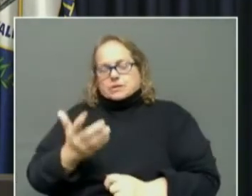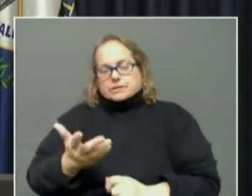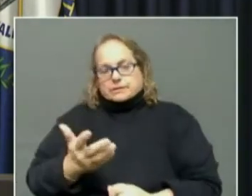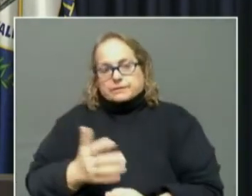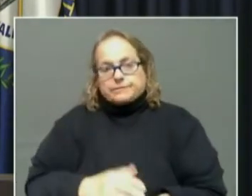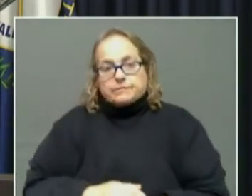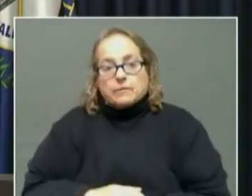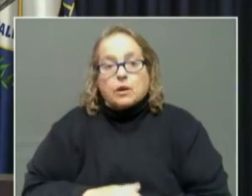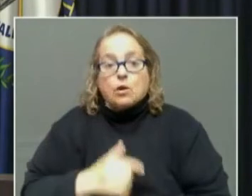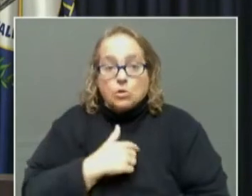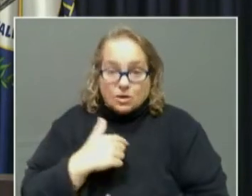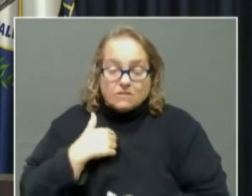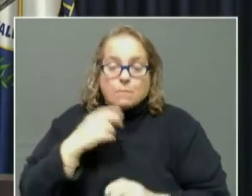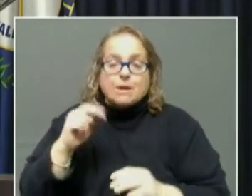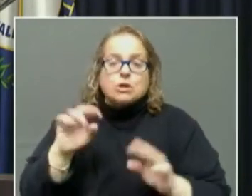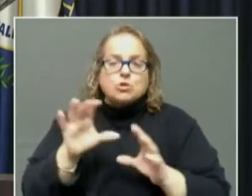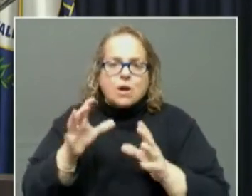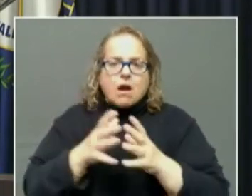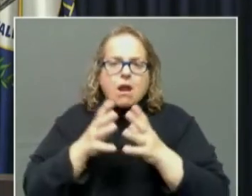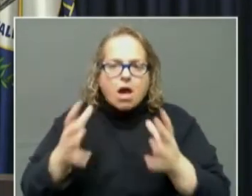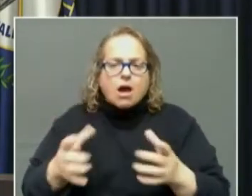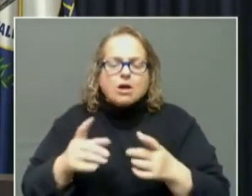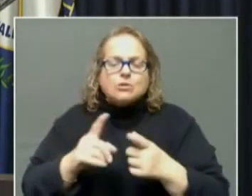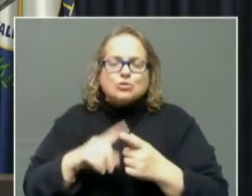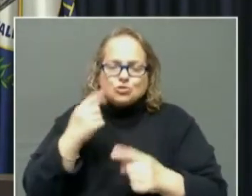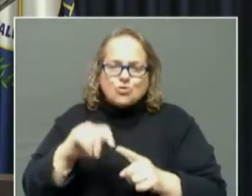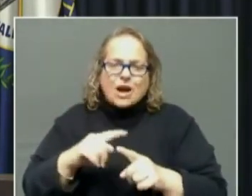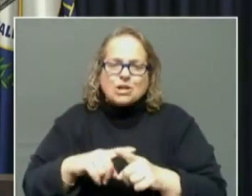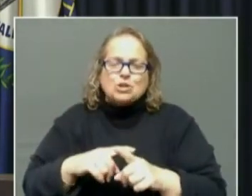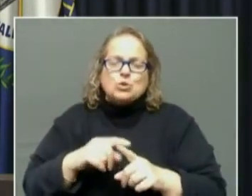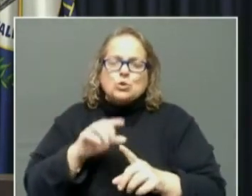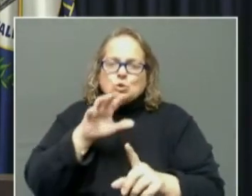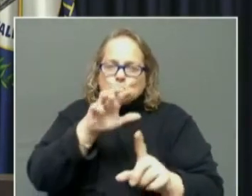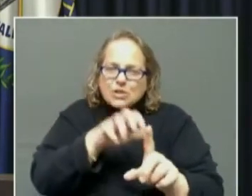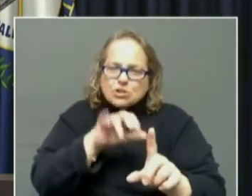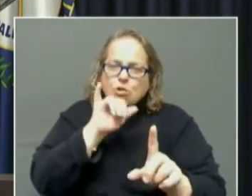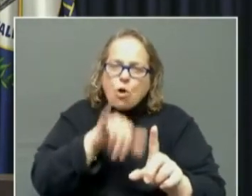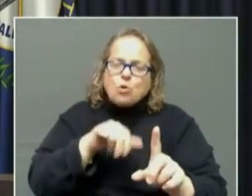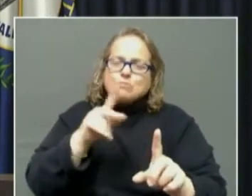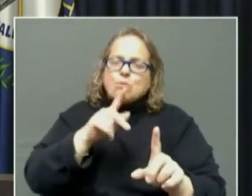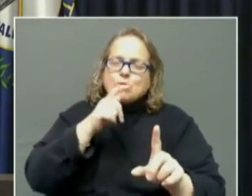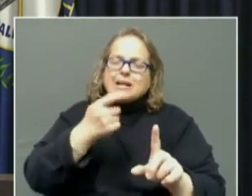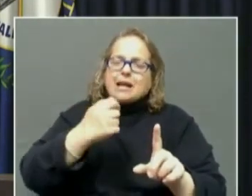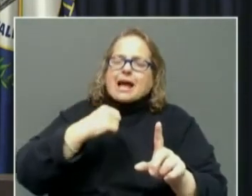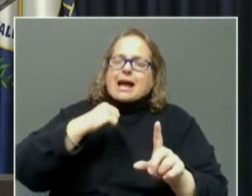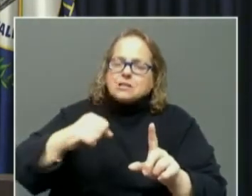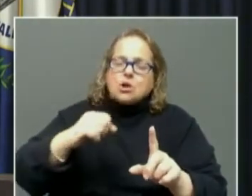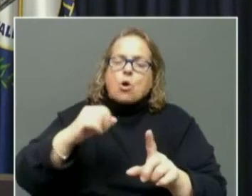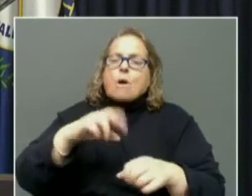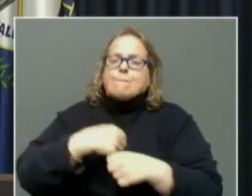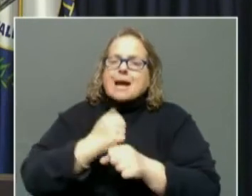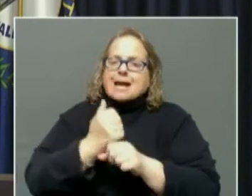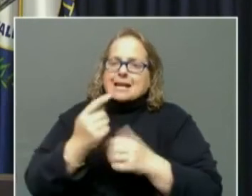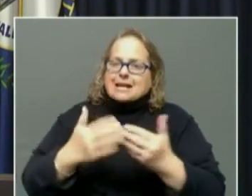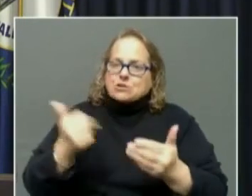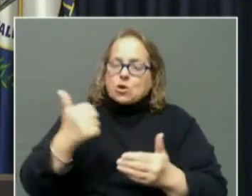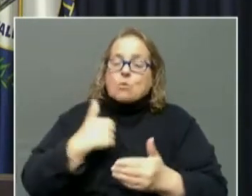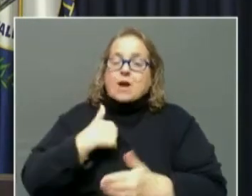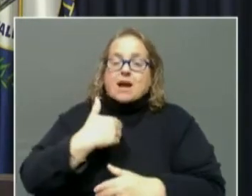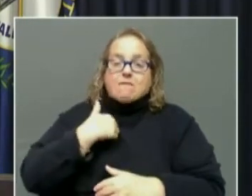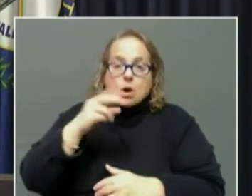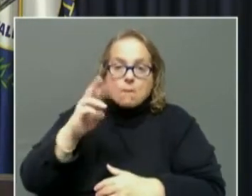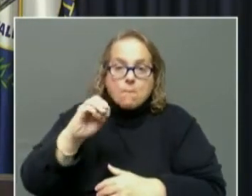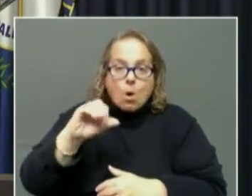doing a lot to get to those that have been hesitant and or to make it easier. We've got some mobile units and we're going to be expanding